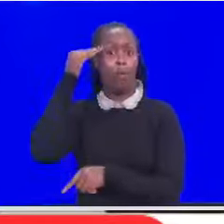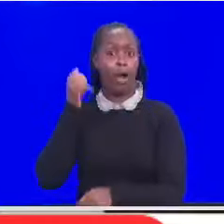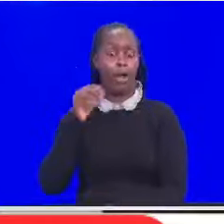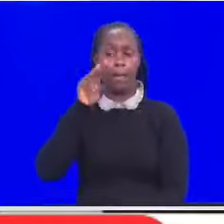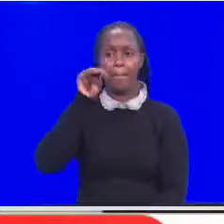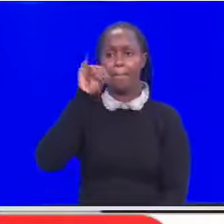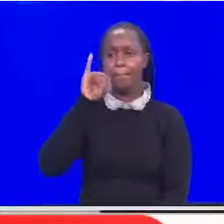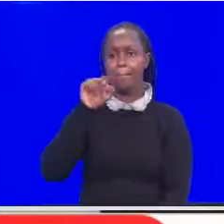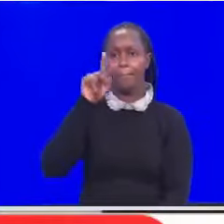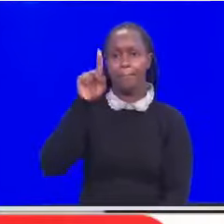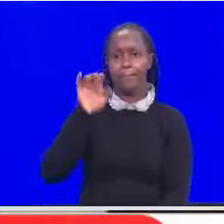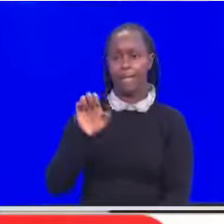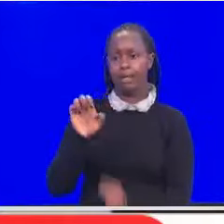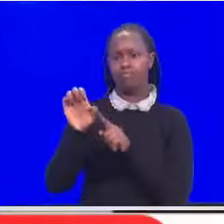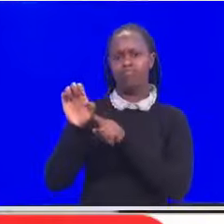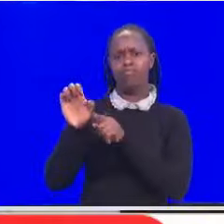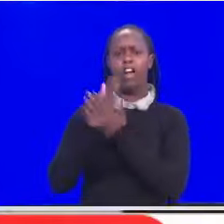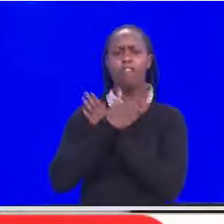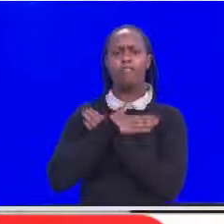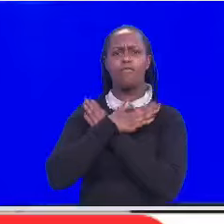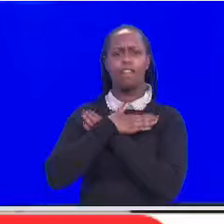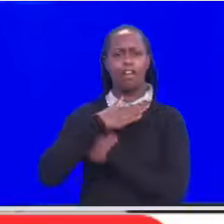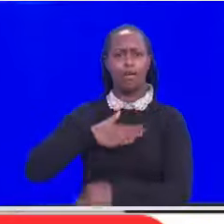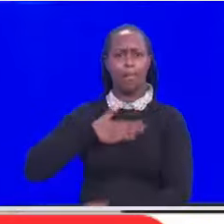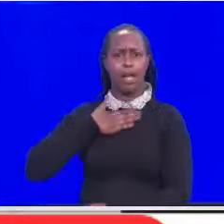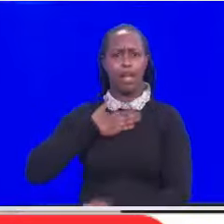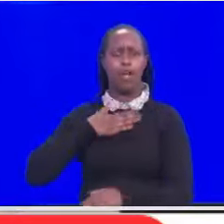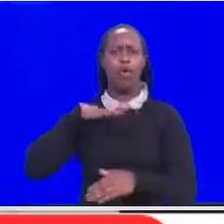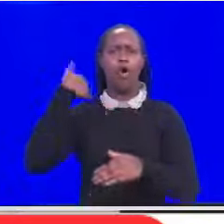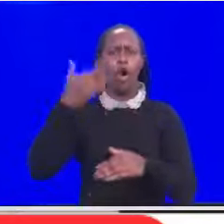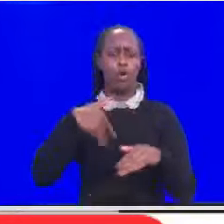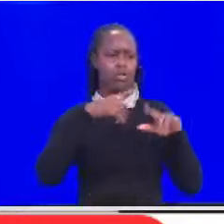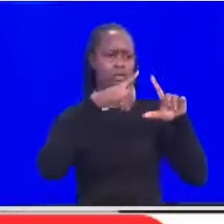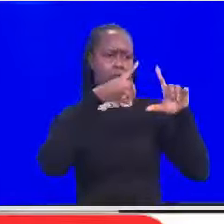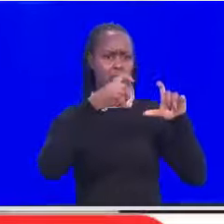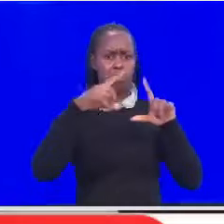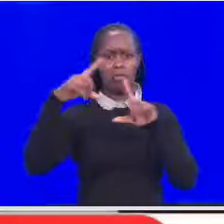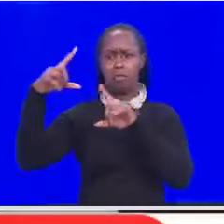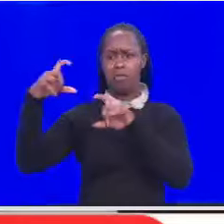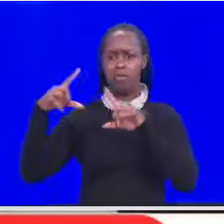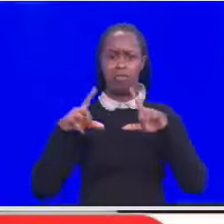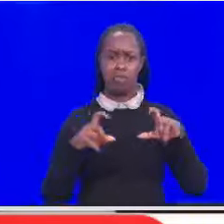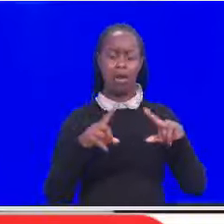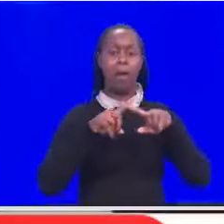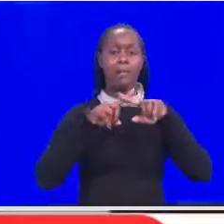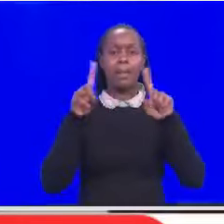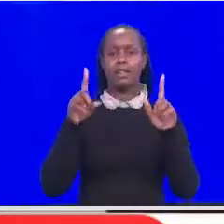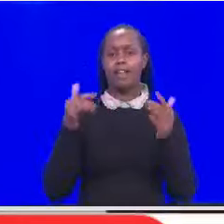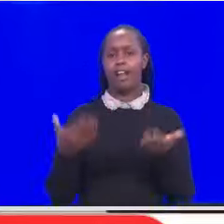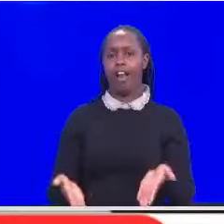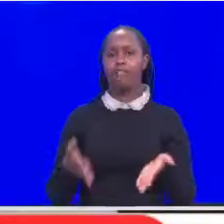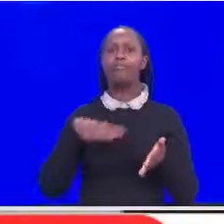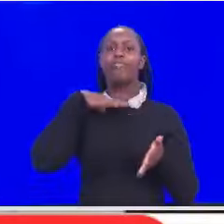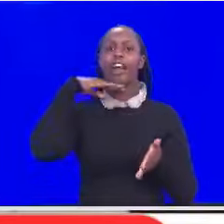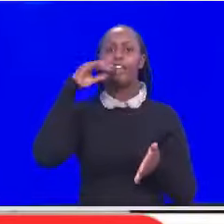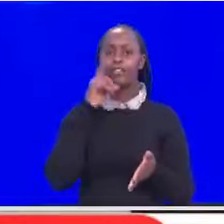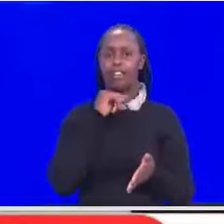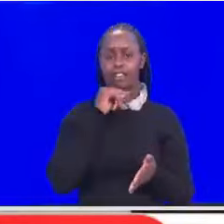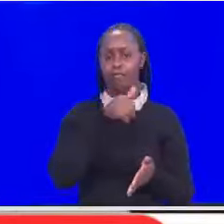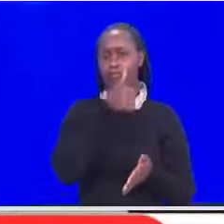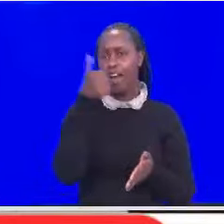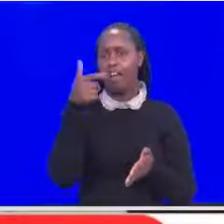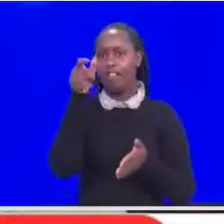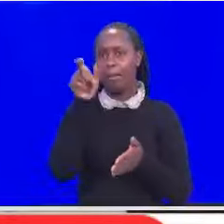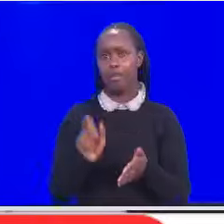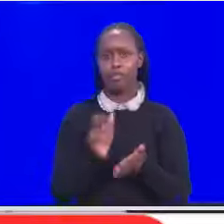friend yangu, amekuwa anatupiga picha huko, unfortunately ametuacha. Another person mwenye alikuwa rafiki yangu